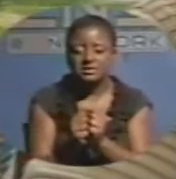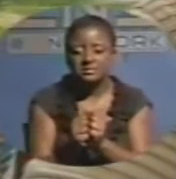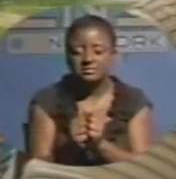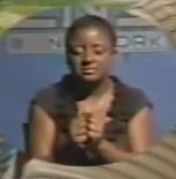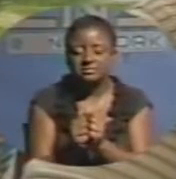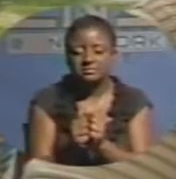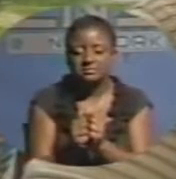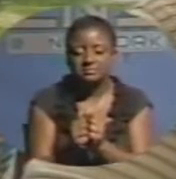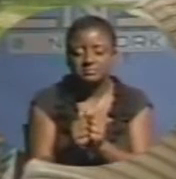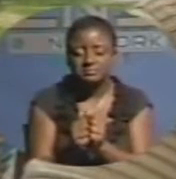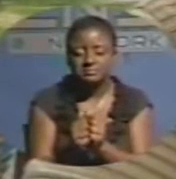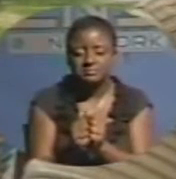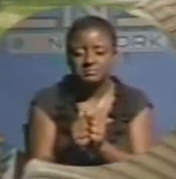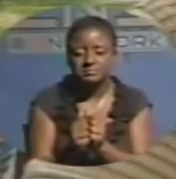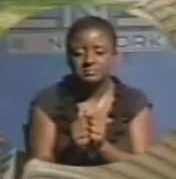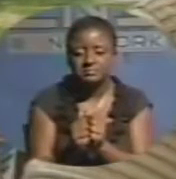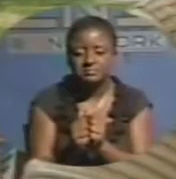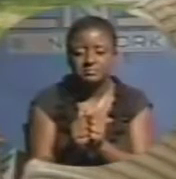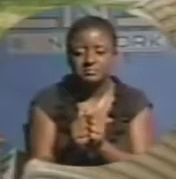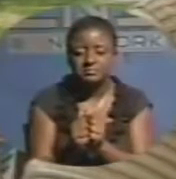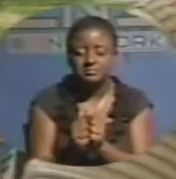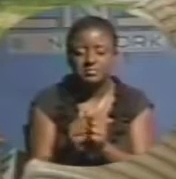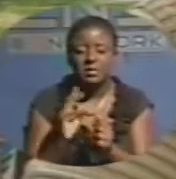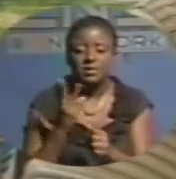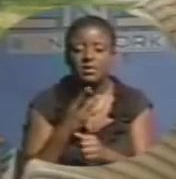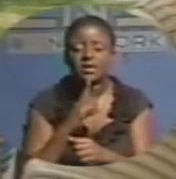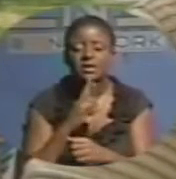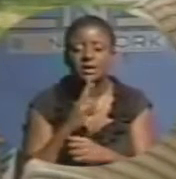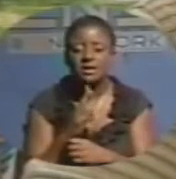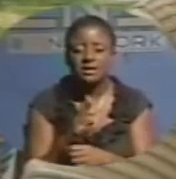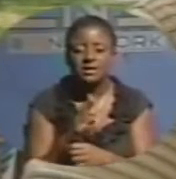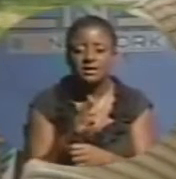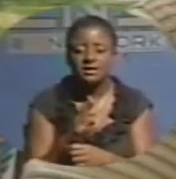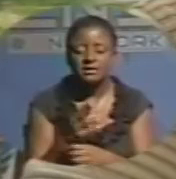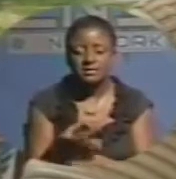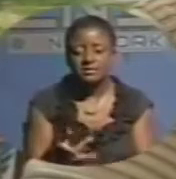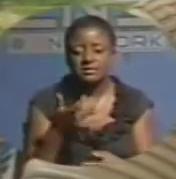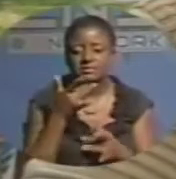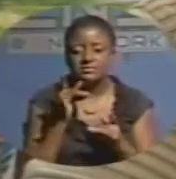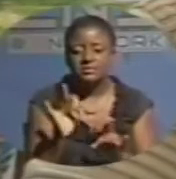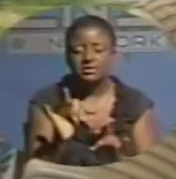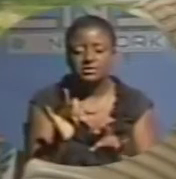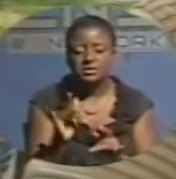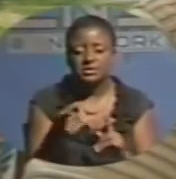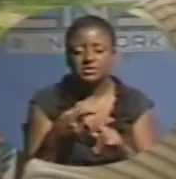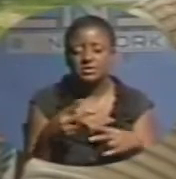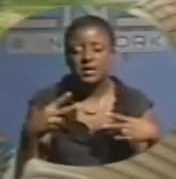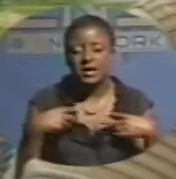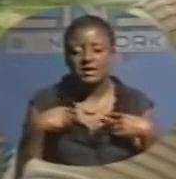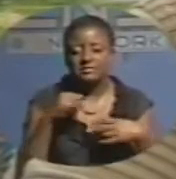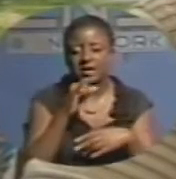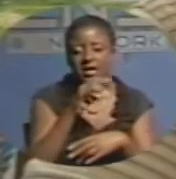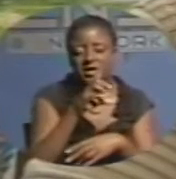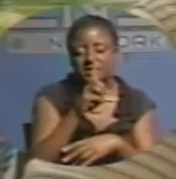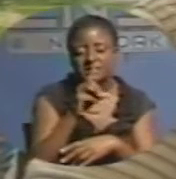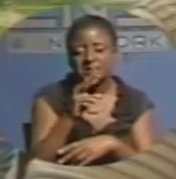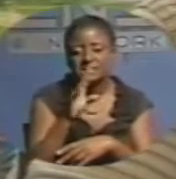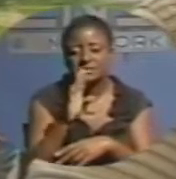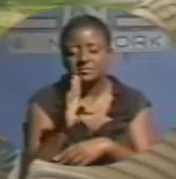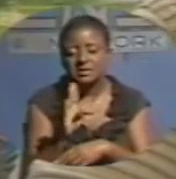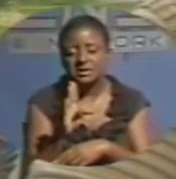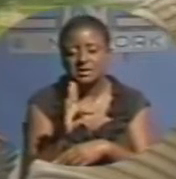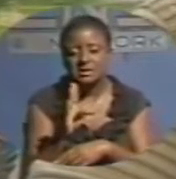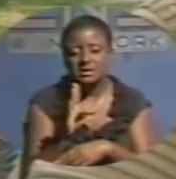conference that we're going to be having. So, you know, we are basically fortunate to have had IDB to go ahead